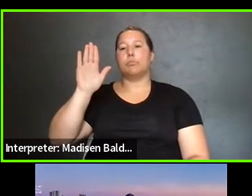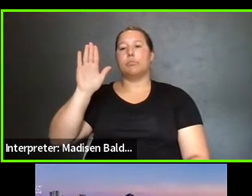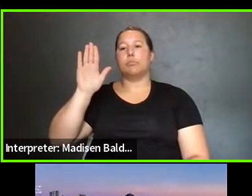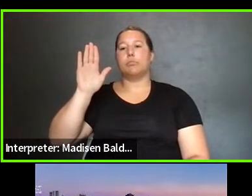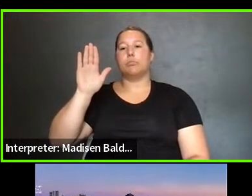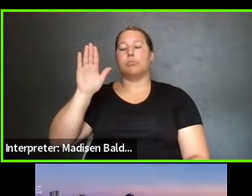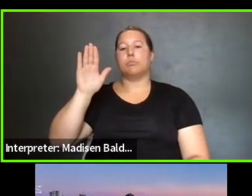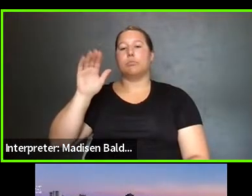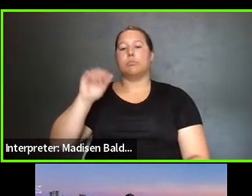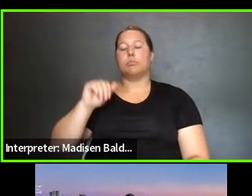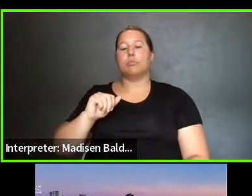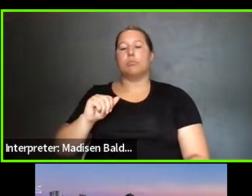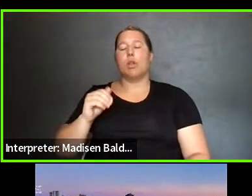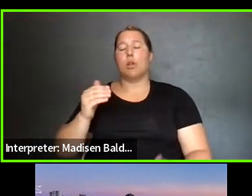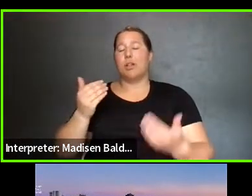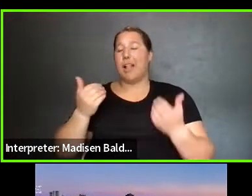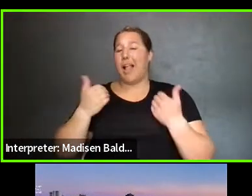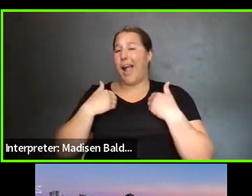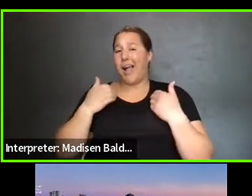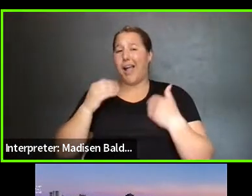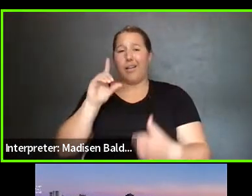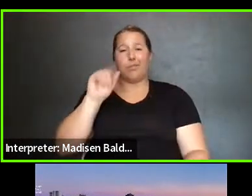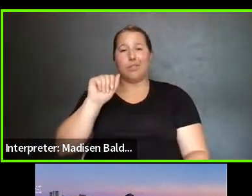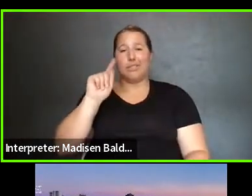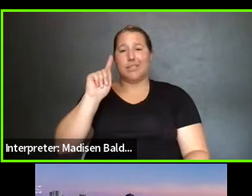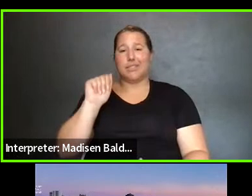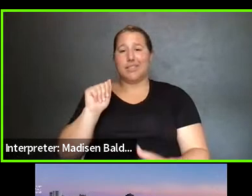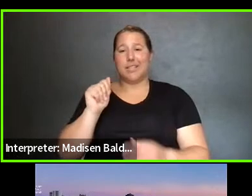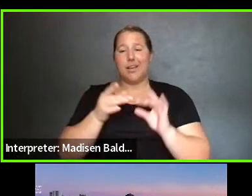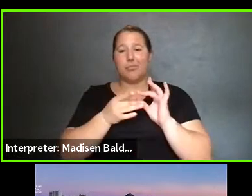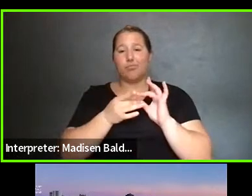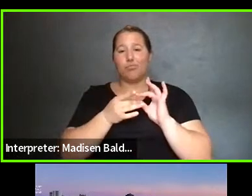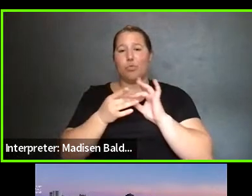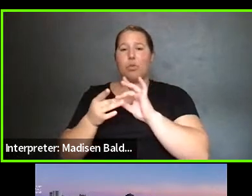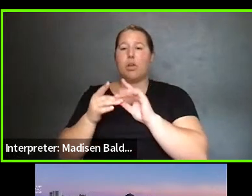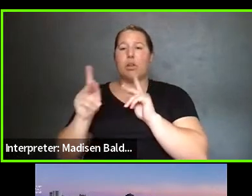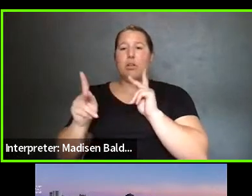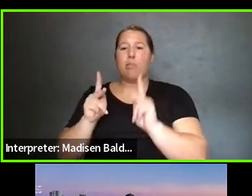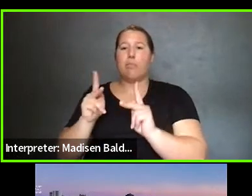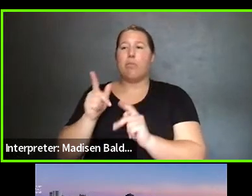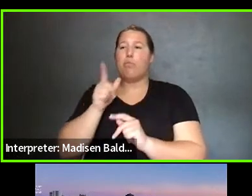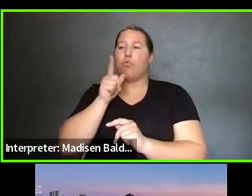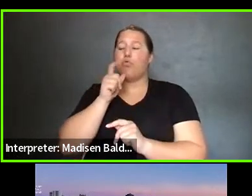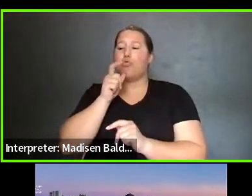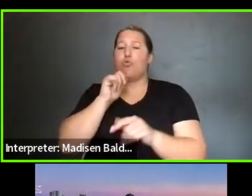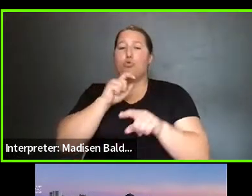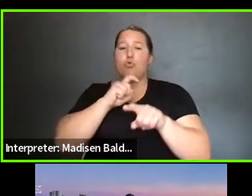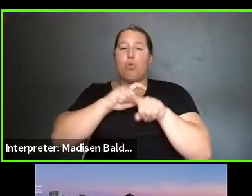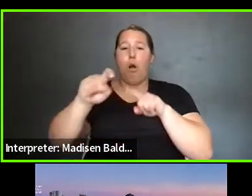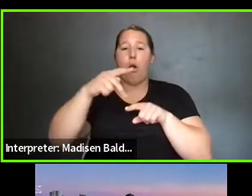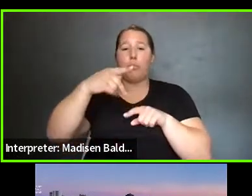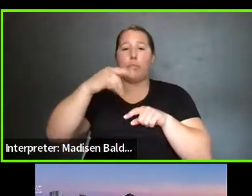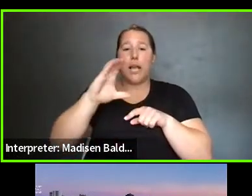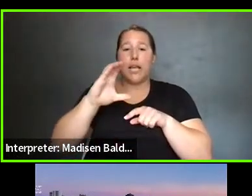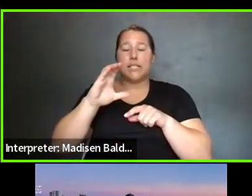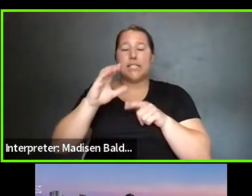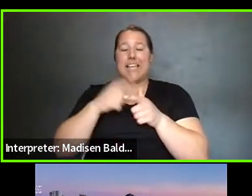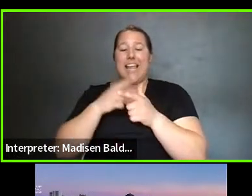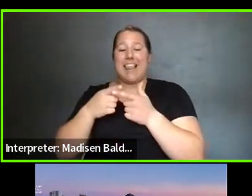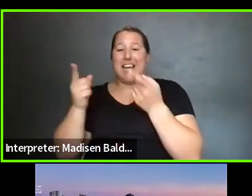Is there any data around folks who have called the PIC team and ended up being arrested?